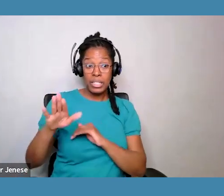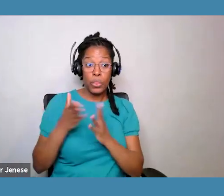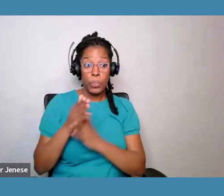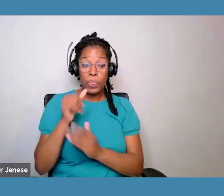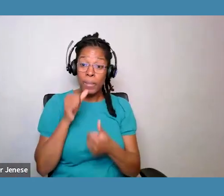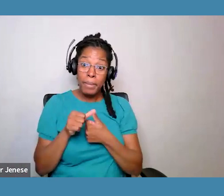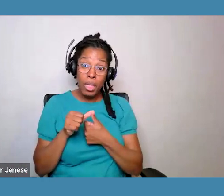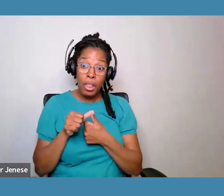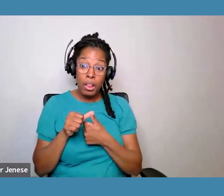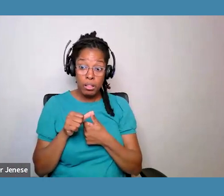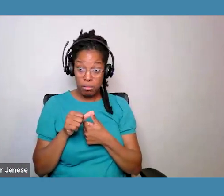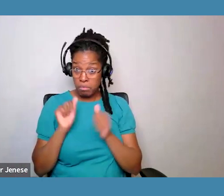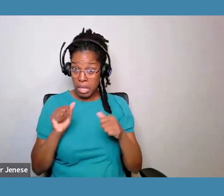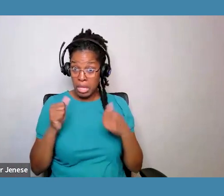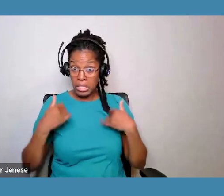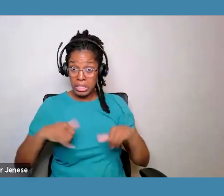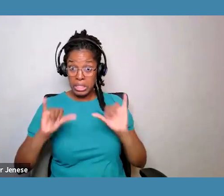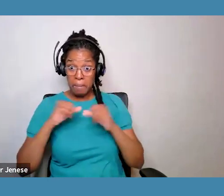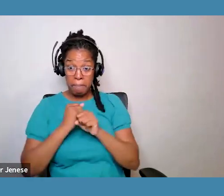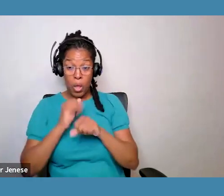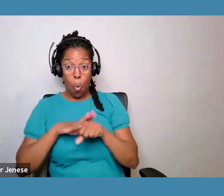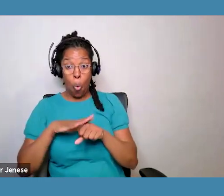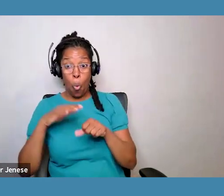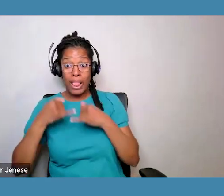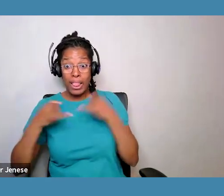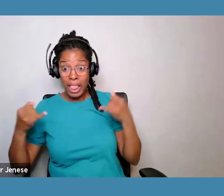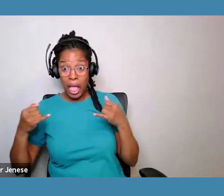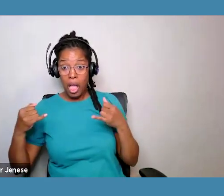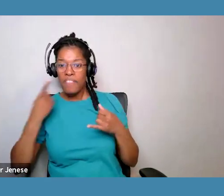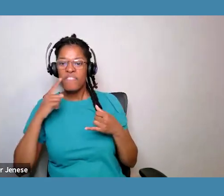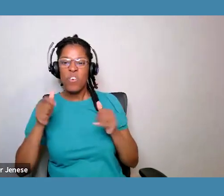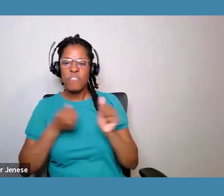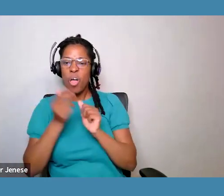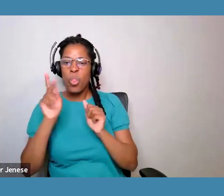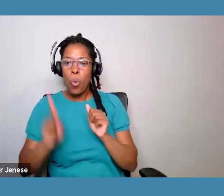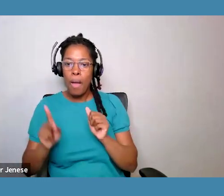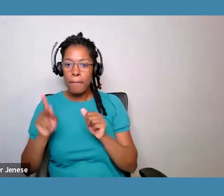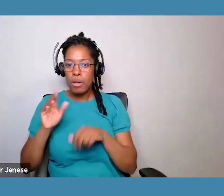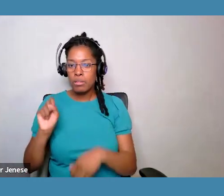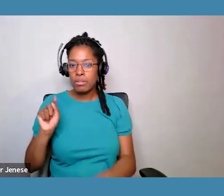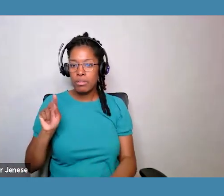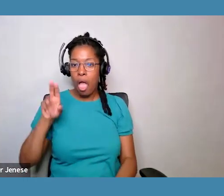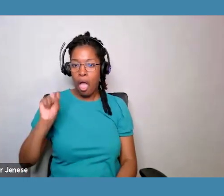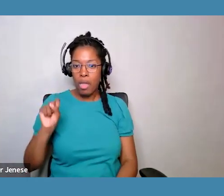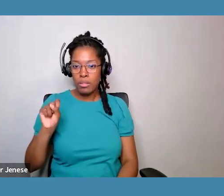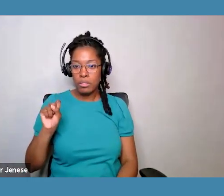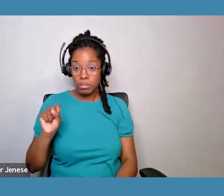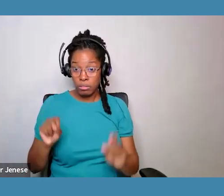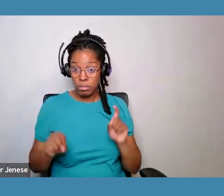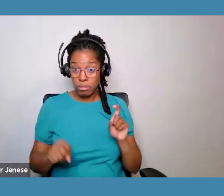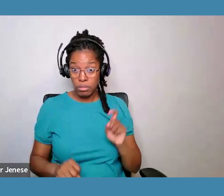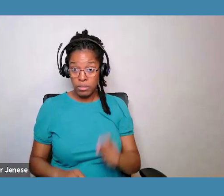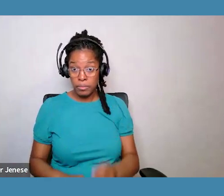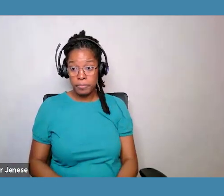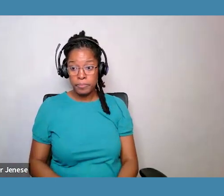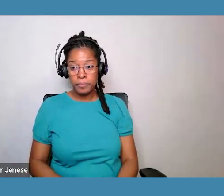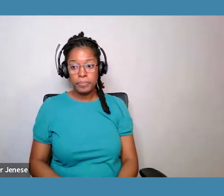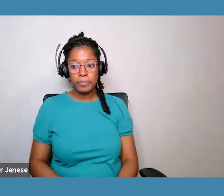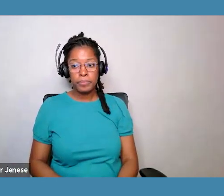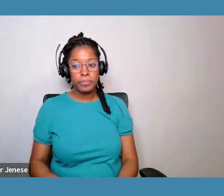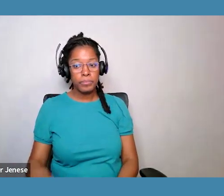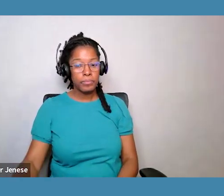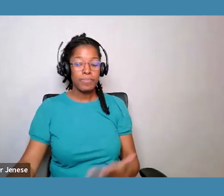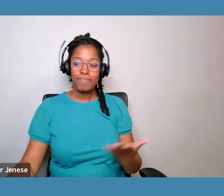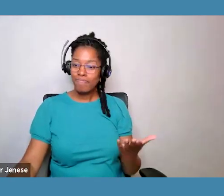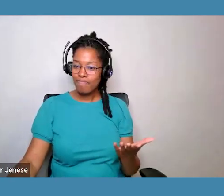can we still create an online portal to follow up on the status of the application? You know, I